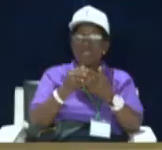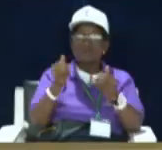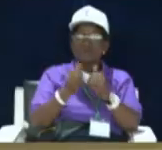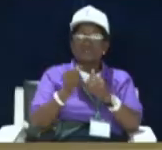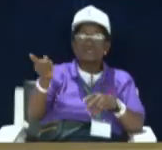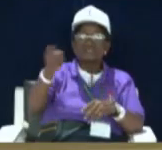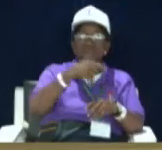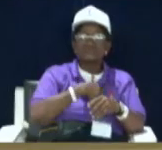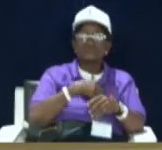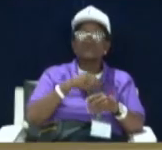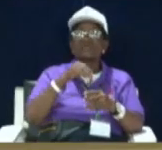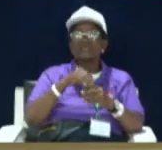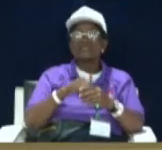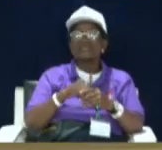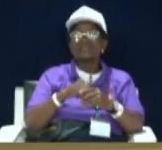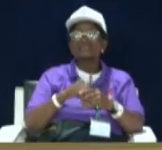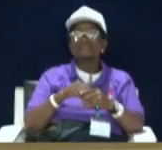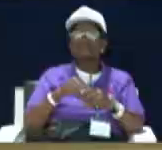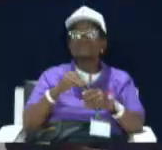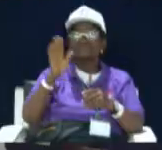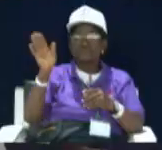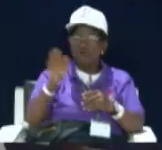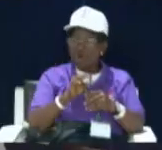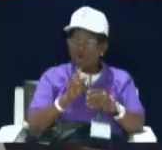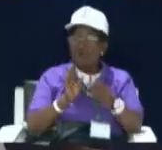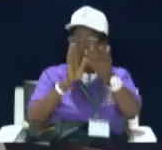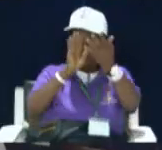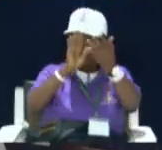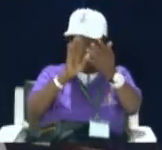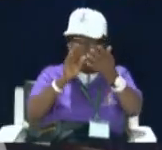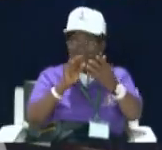loju ale aye yin adara fun yin